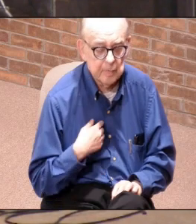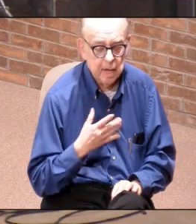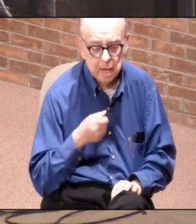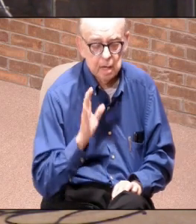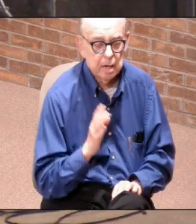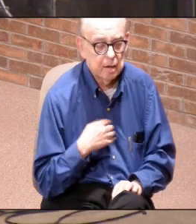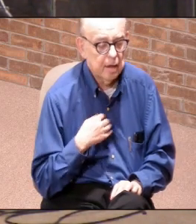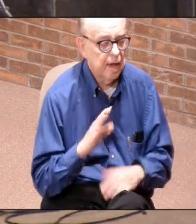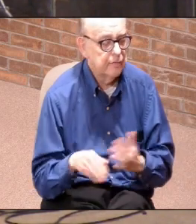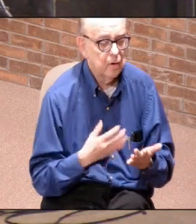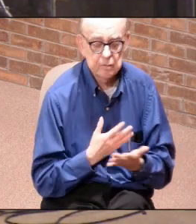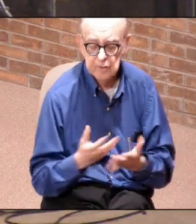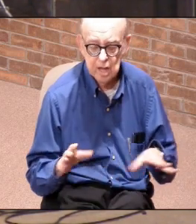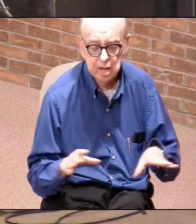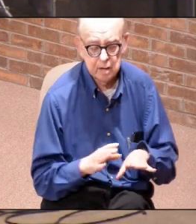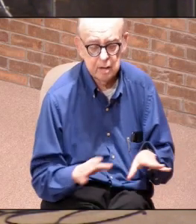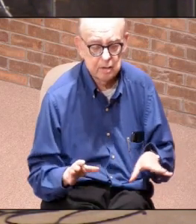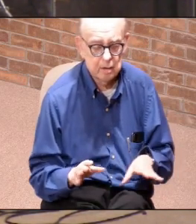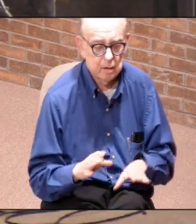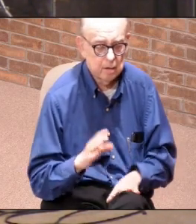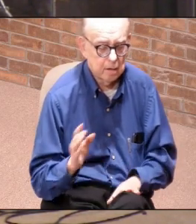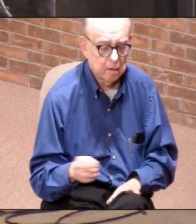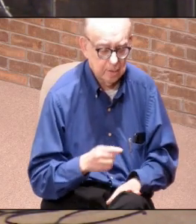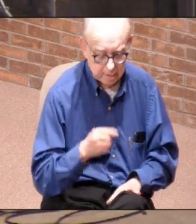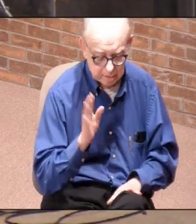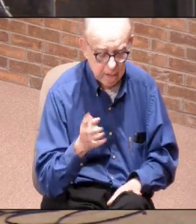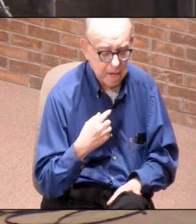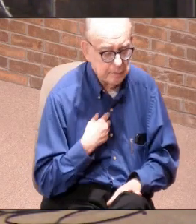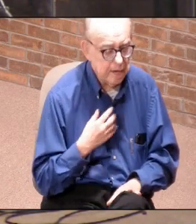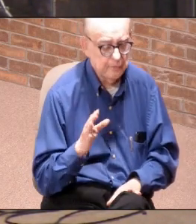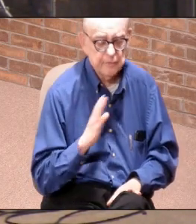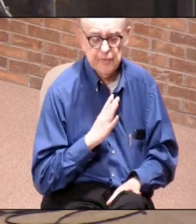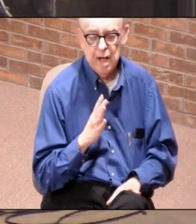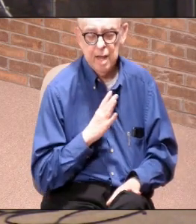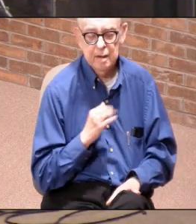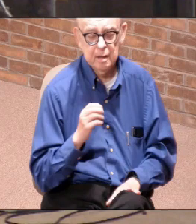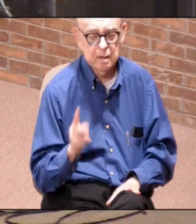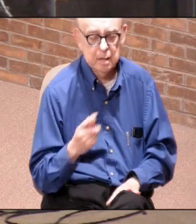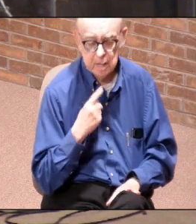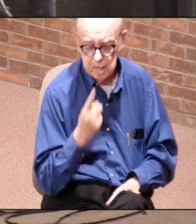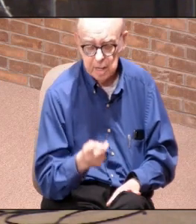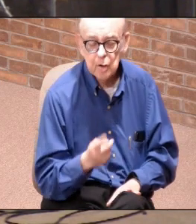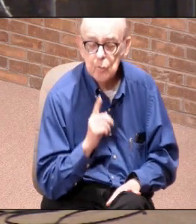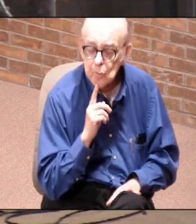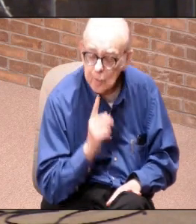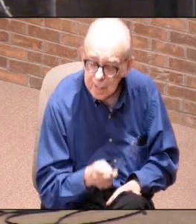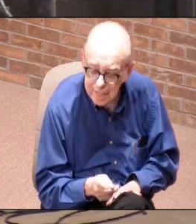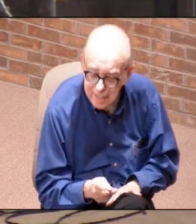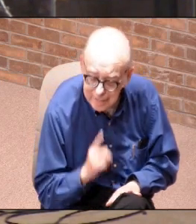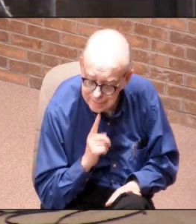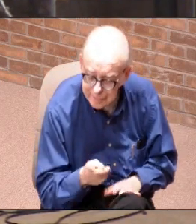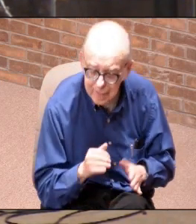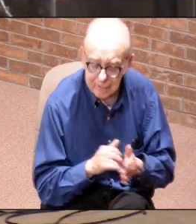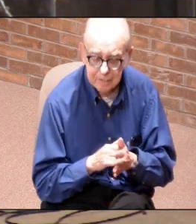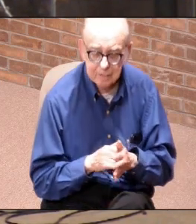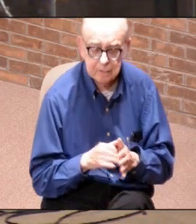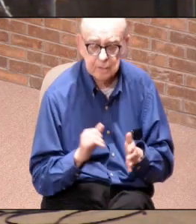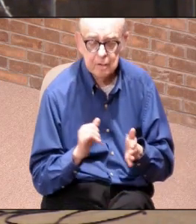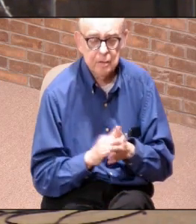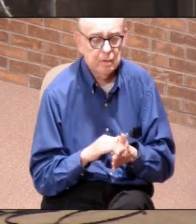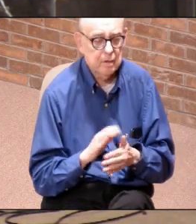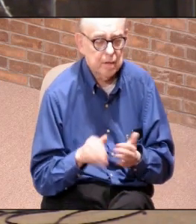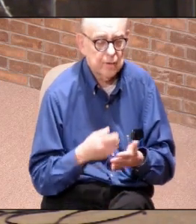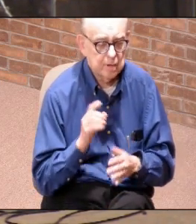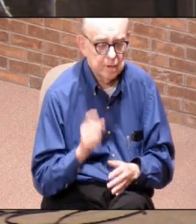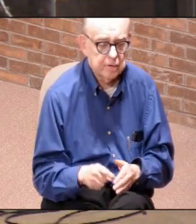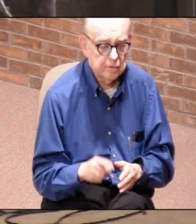we got it all figured out, and just Him, and I'm okay. And I keep saying, really? That's all